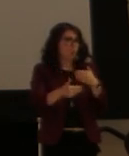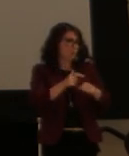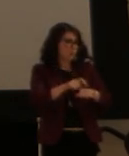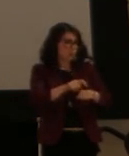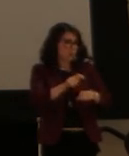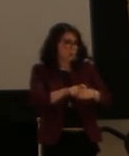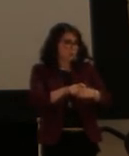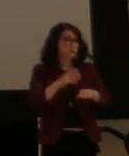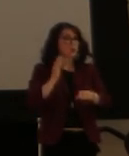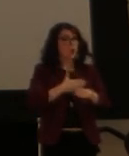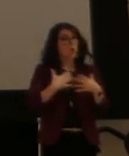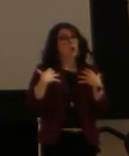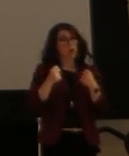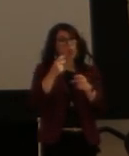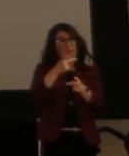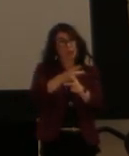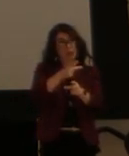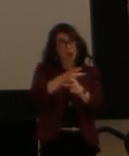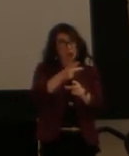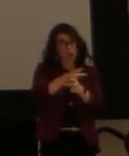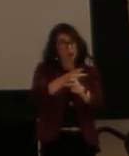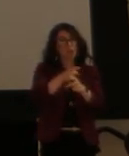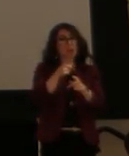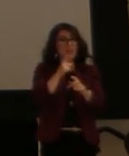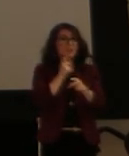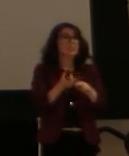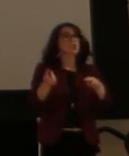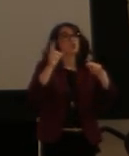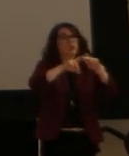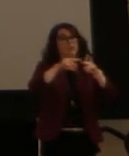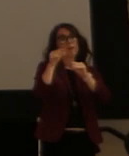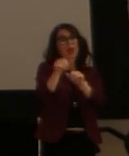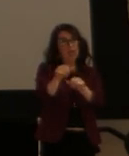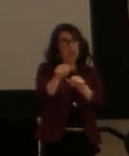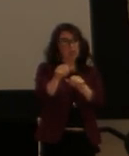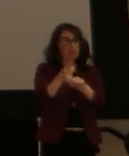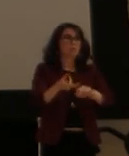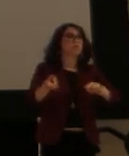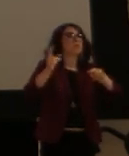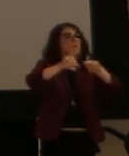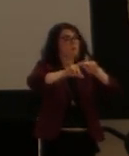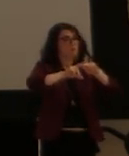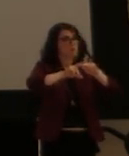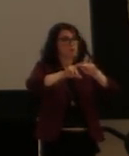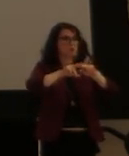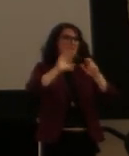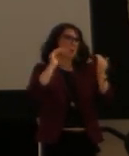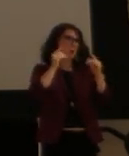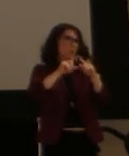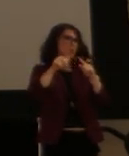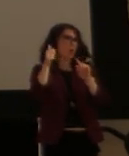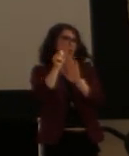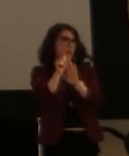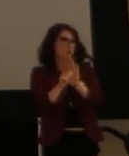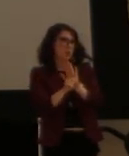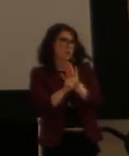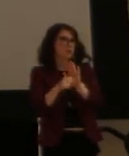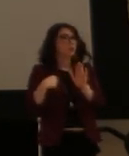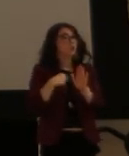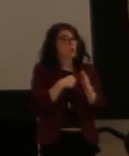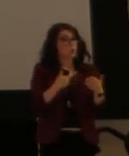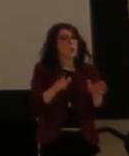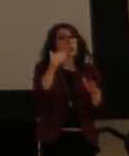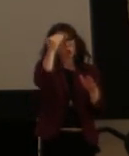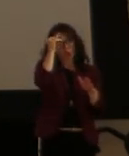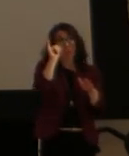that our healthcare spending has increased over time as compared to other states. And we know that this